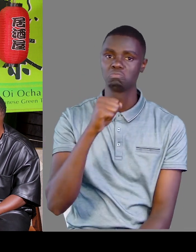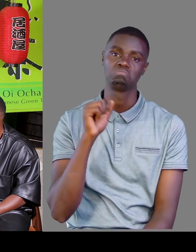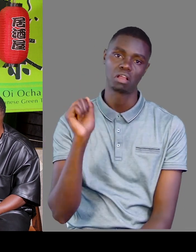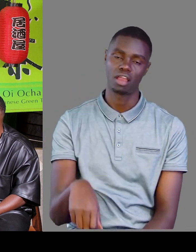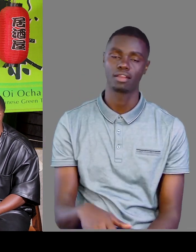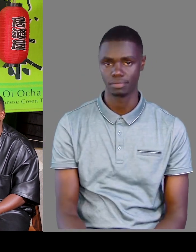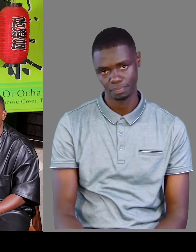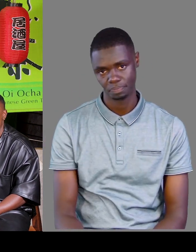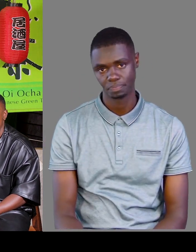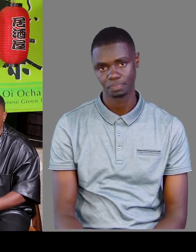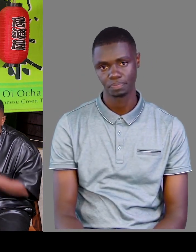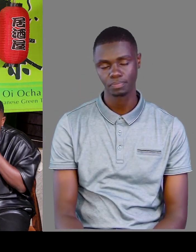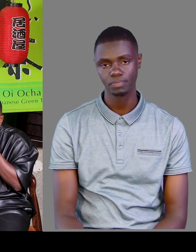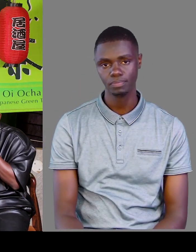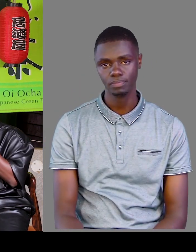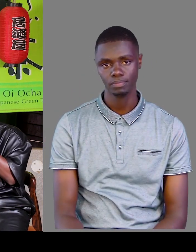old.